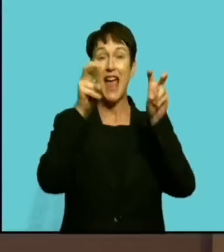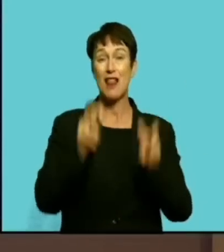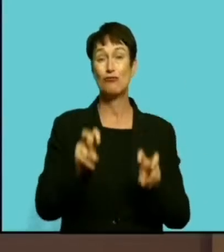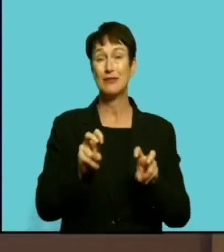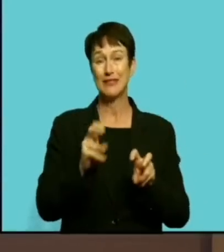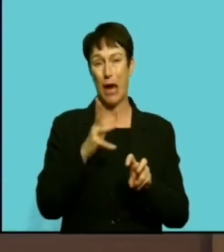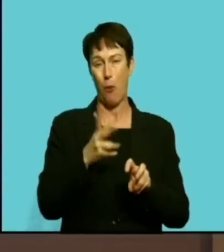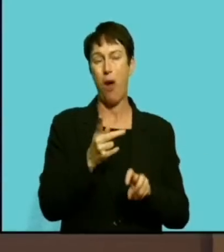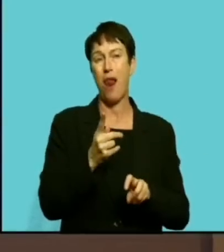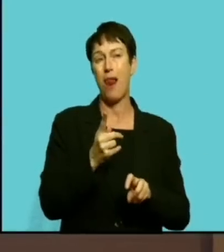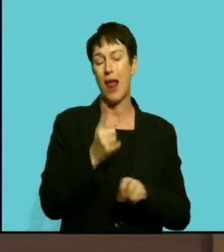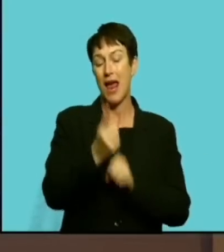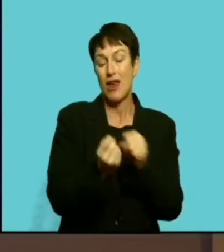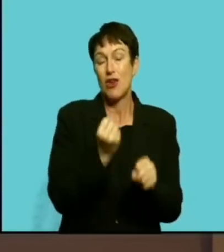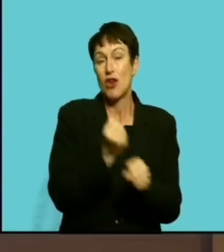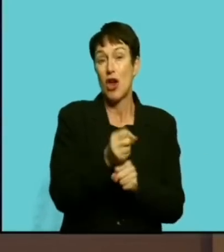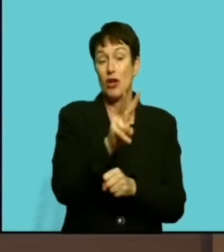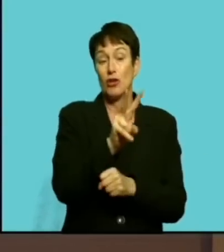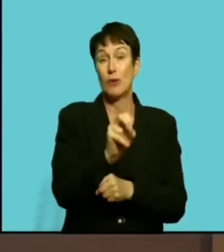for 2023.